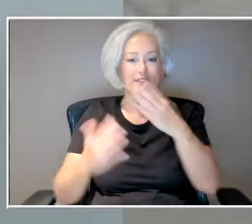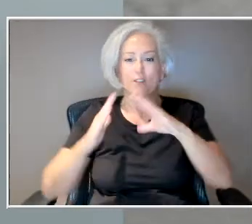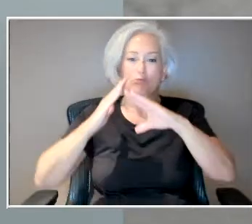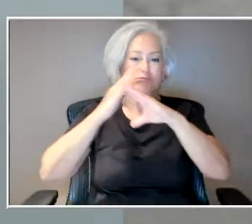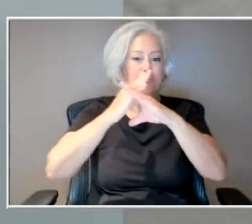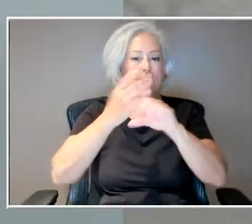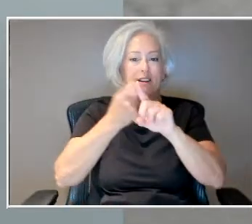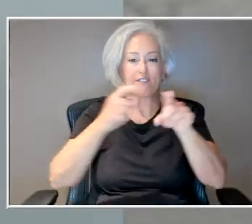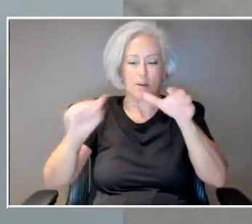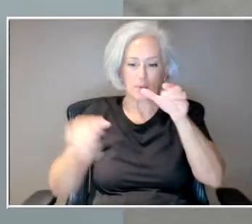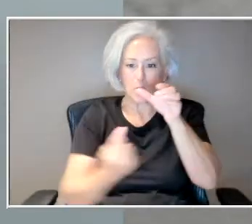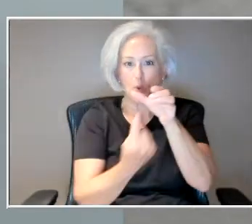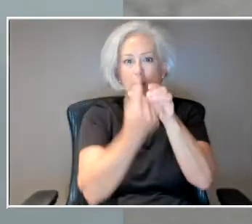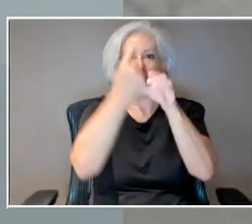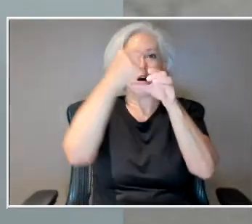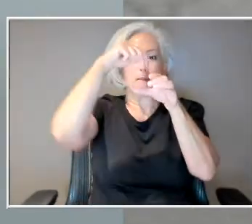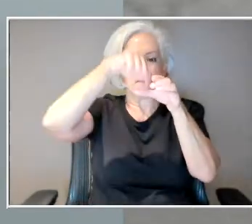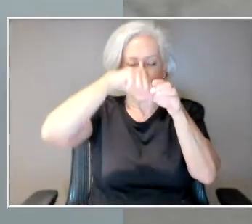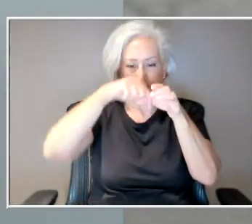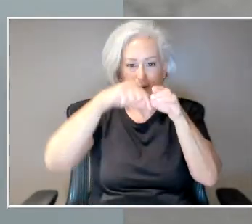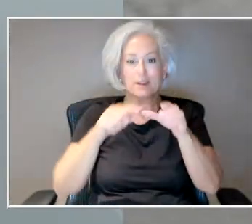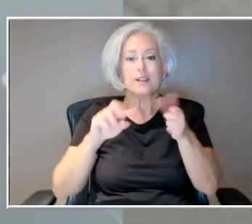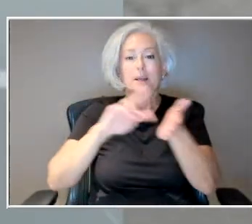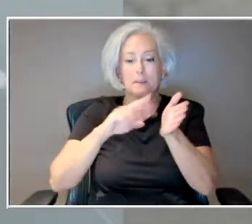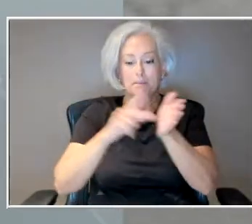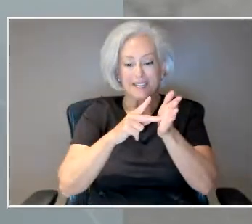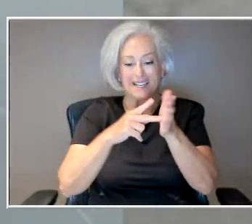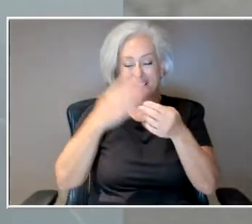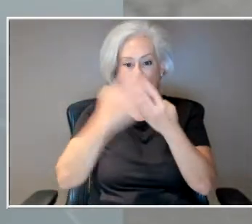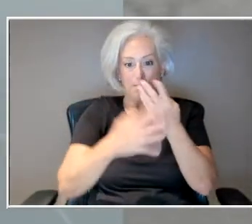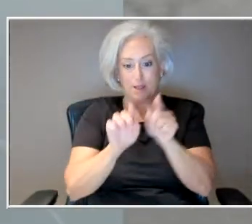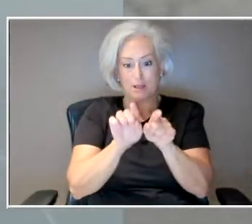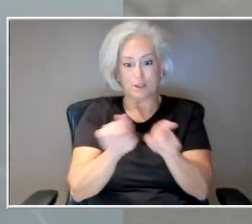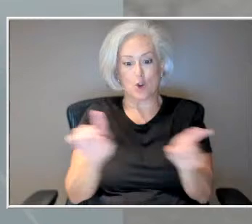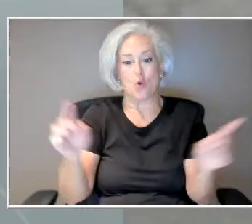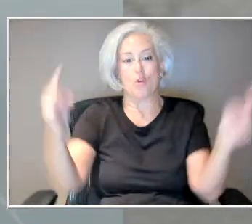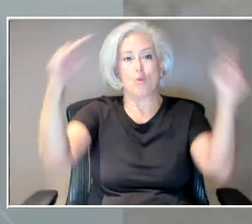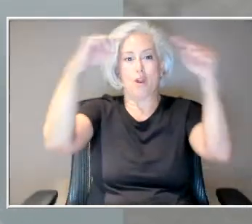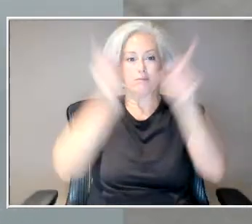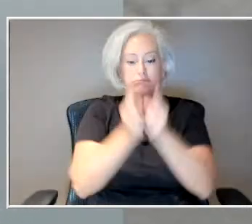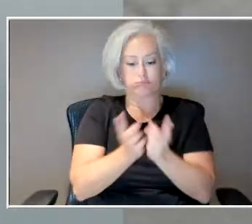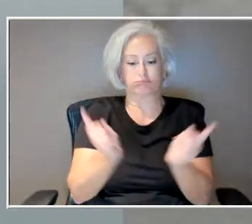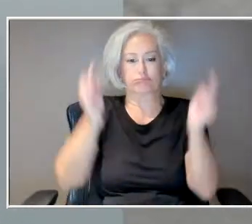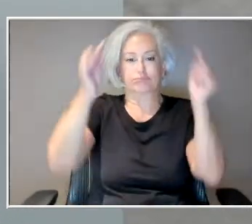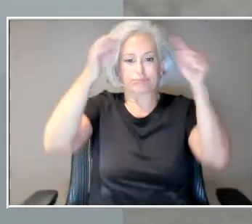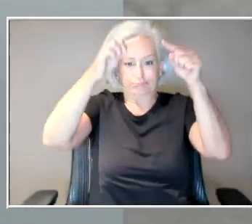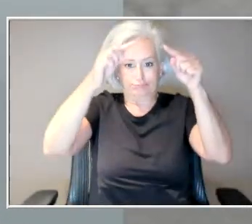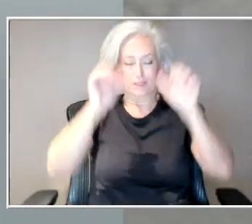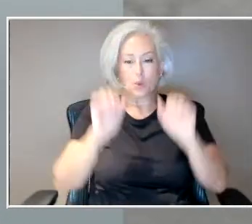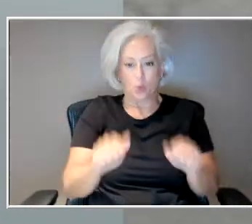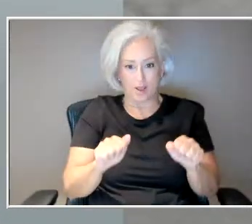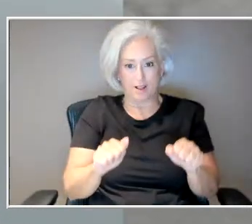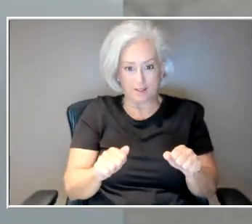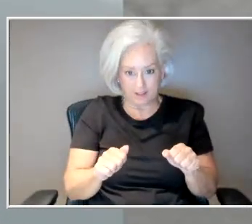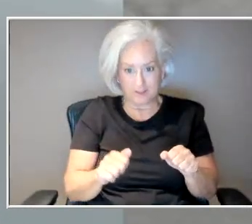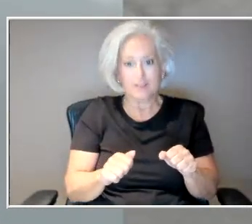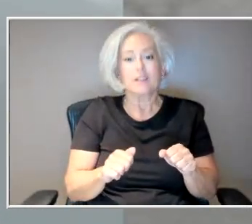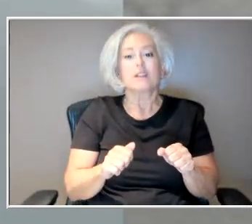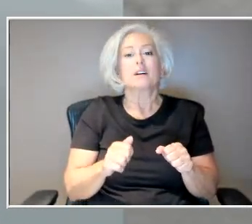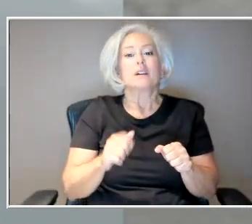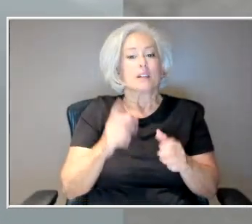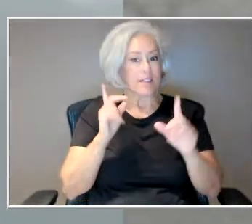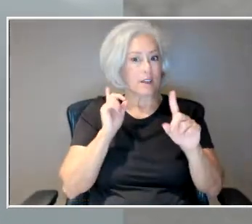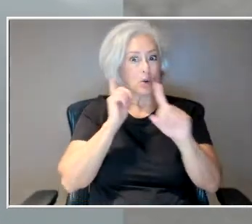going to all of the surrounding vessels, which is obviously key. If you block blood flow going to the vessels, you're going to cause a stroke. But you want to block blood flow to the